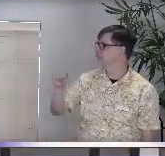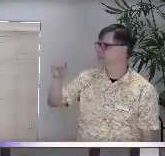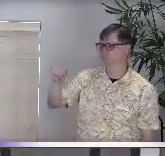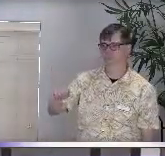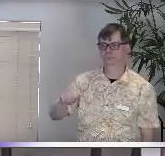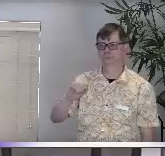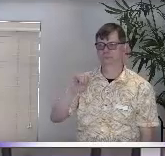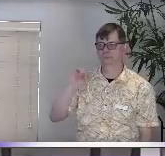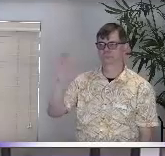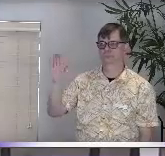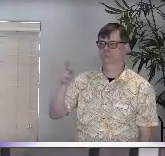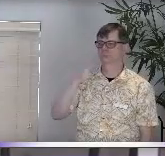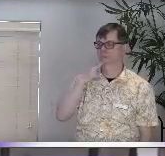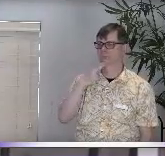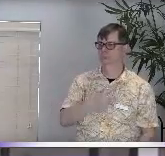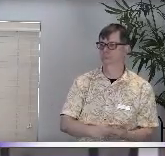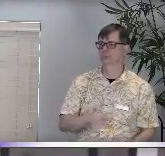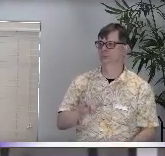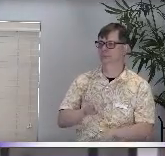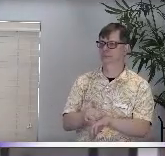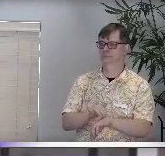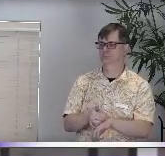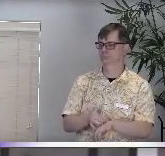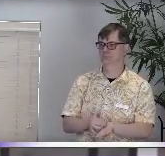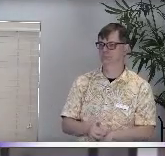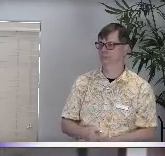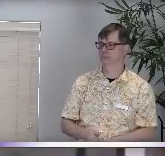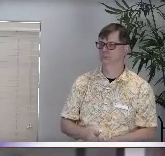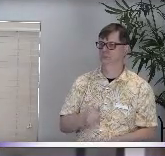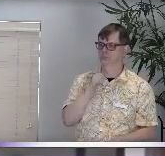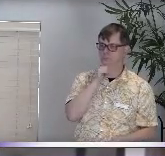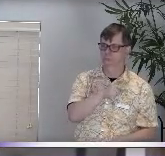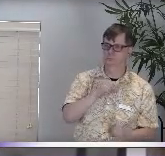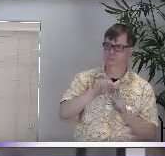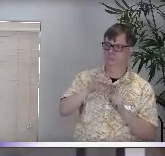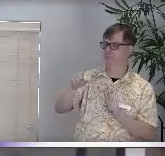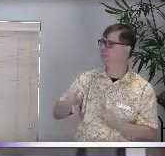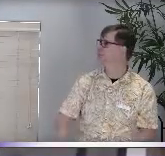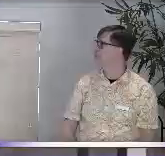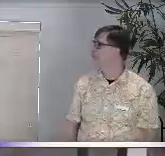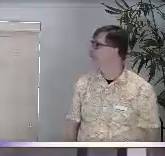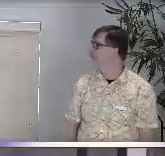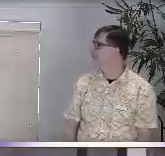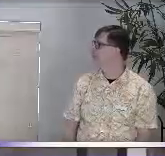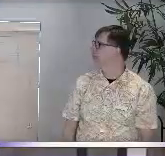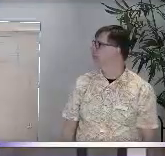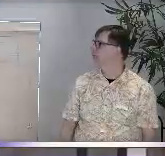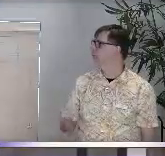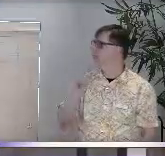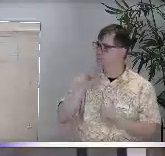fine. And he's like, yeah, but I see pain. I go, I don't care what you see. That was her choice. Why talk to her about it? Doesn't really matter. And he goes, when are you going to tell the